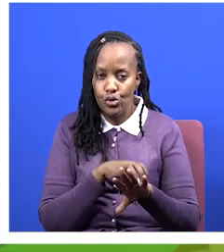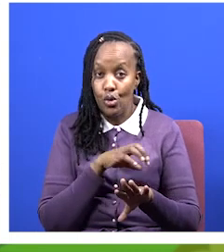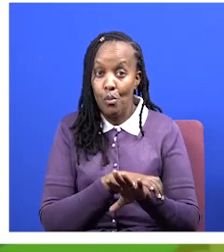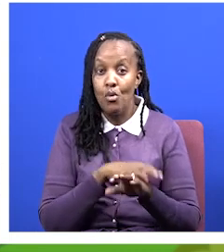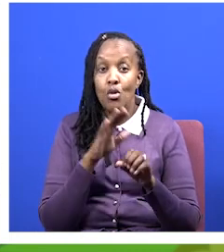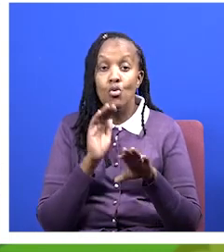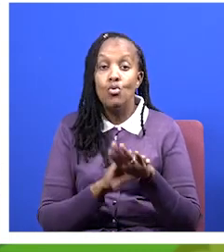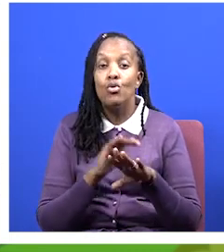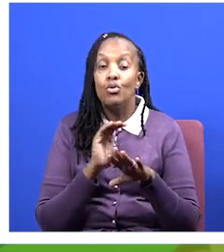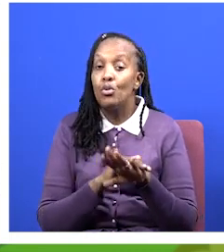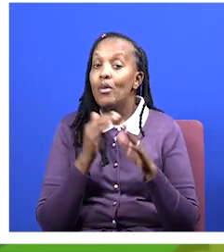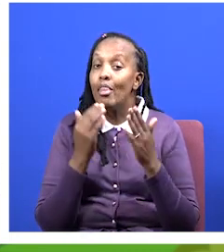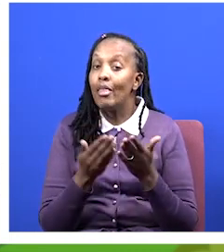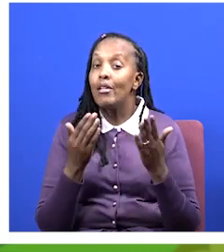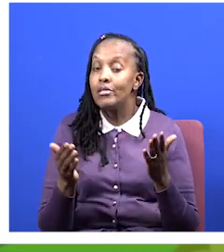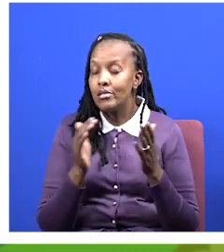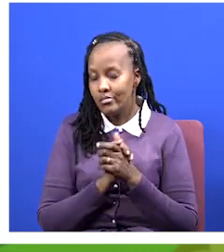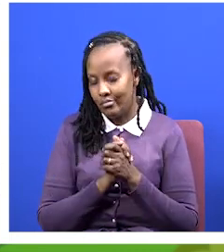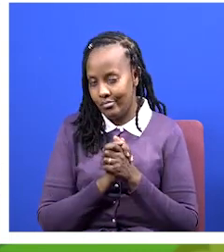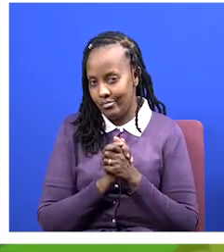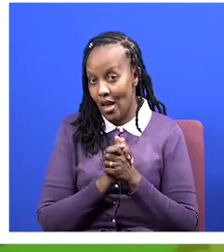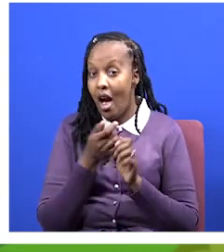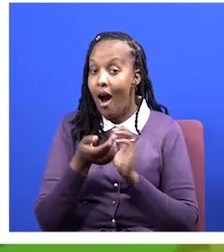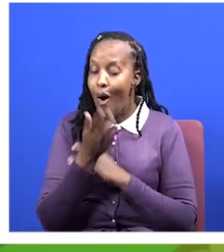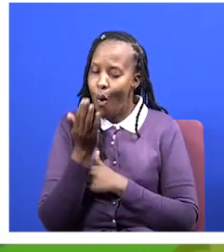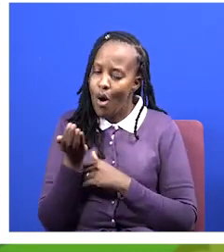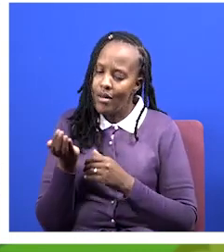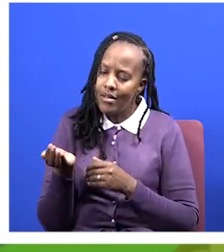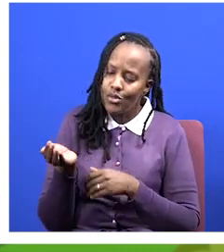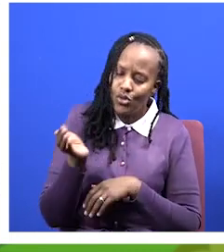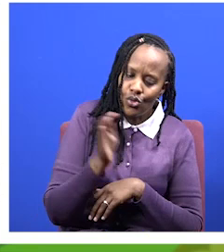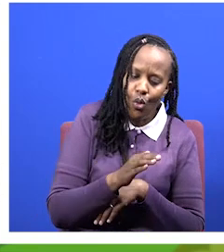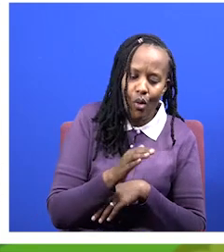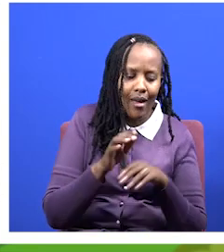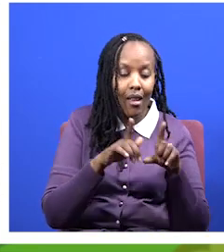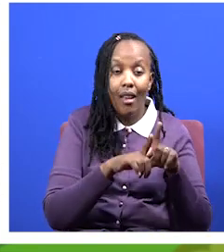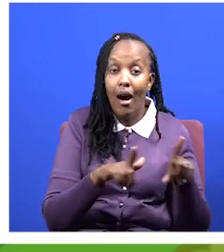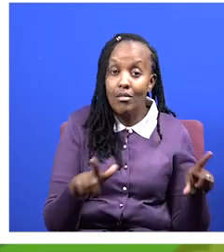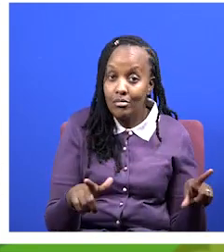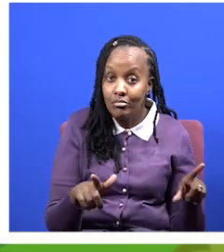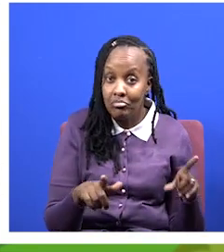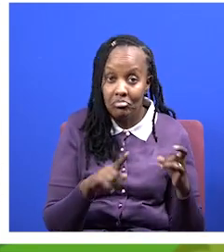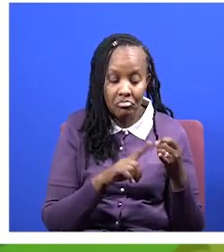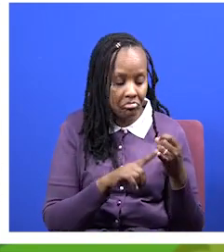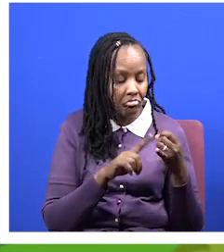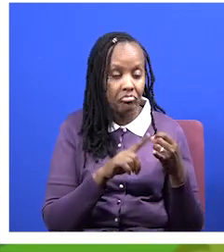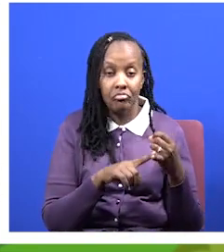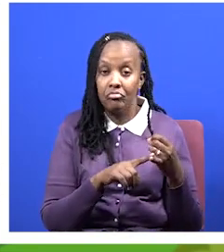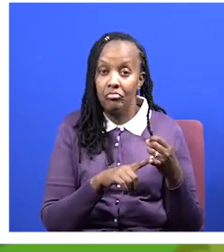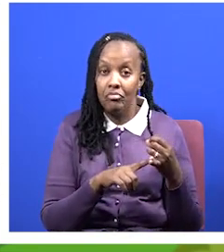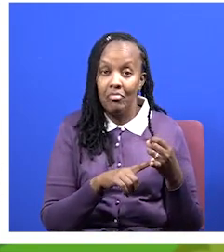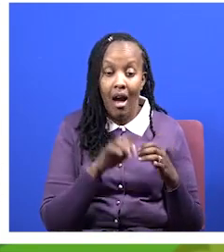Job with good things. God brought back his land.